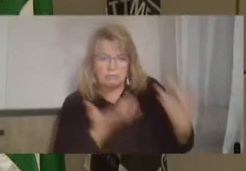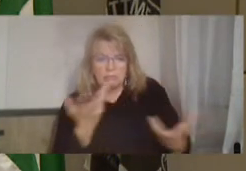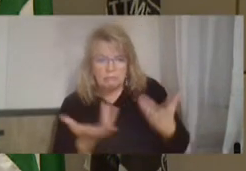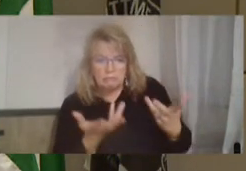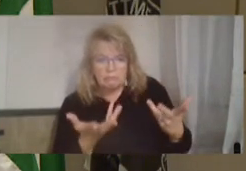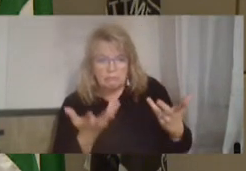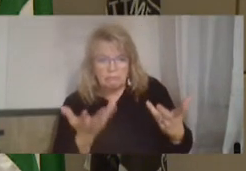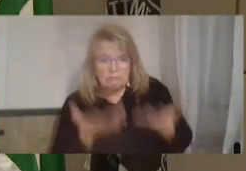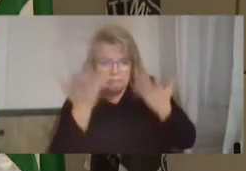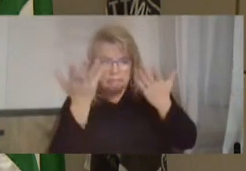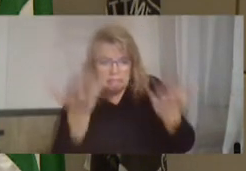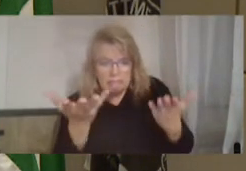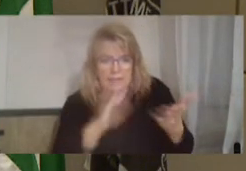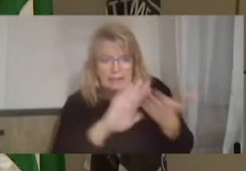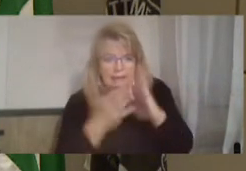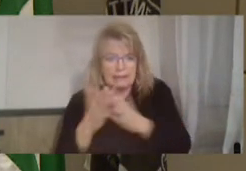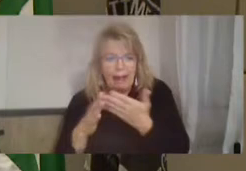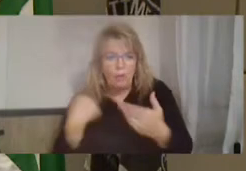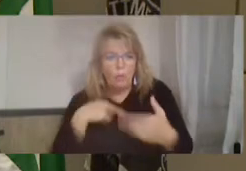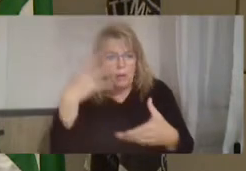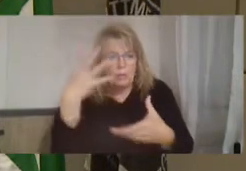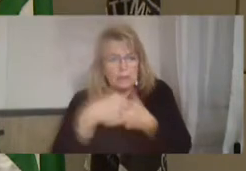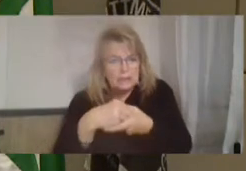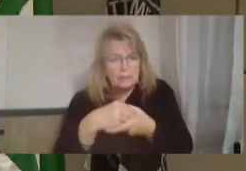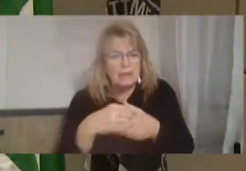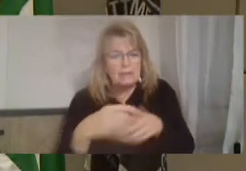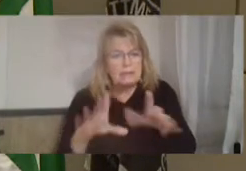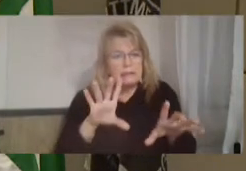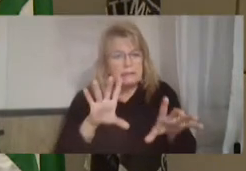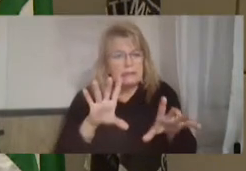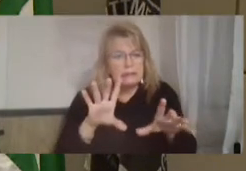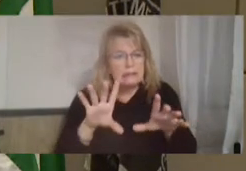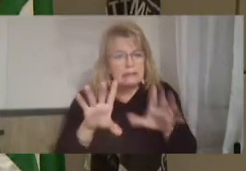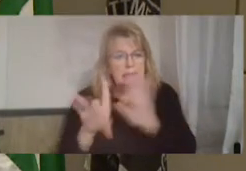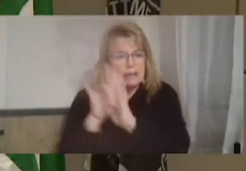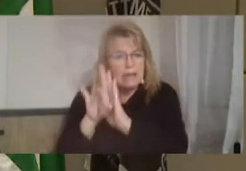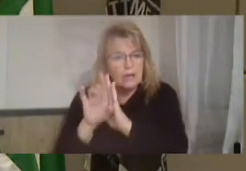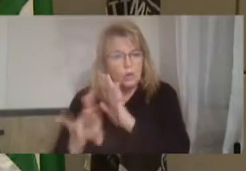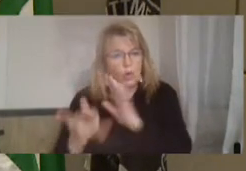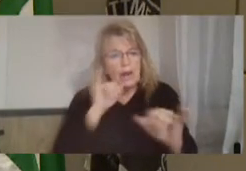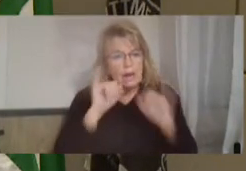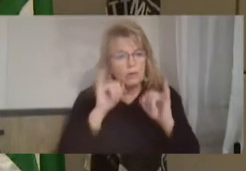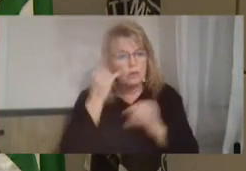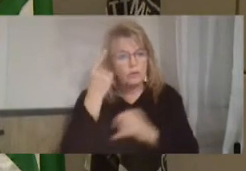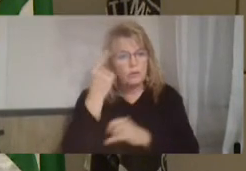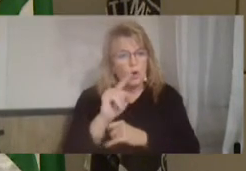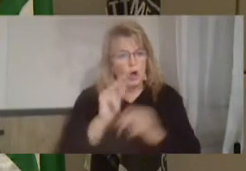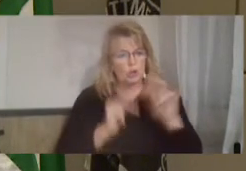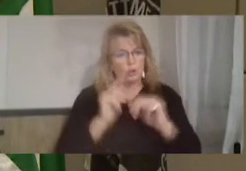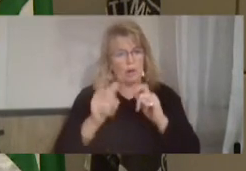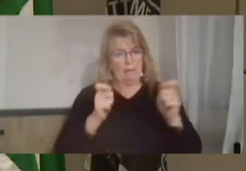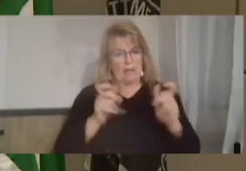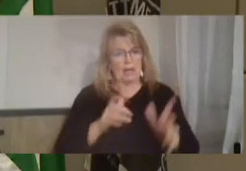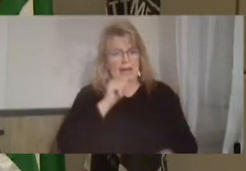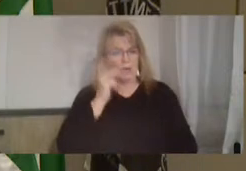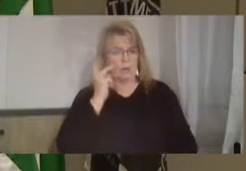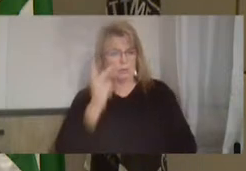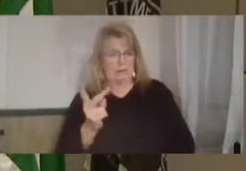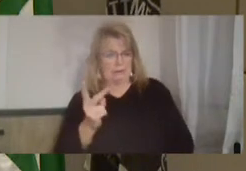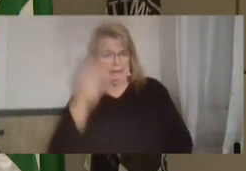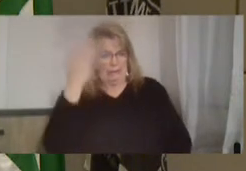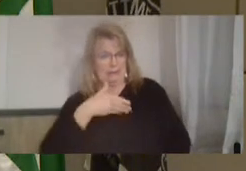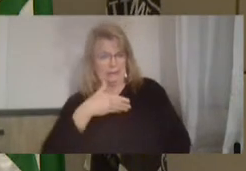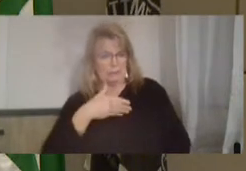participating in selections, if you will, or at least interviews for a construction manager. What I don't see is us participating in design